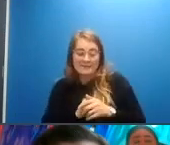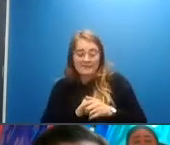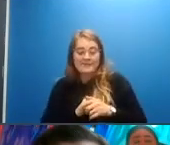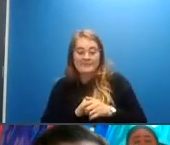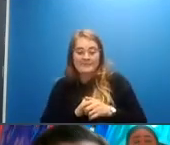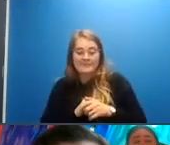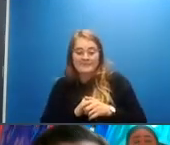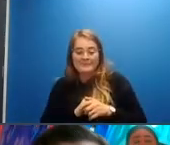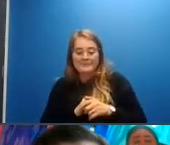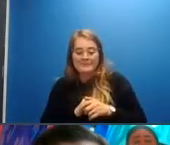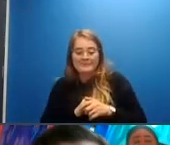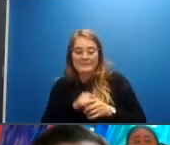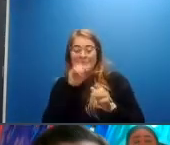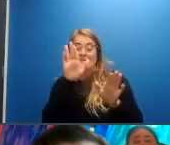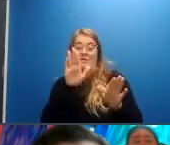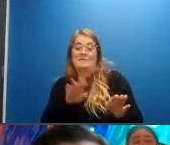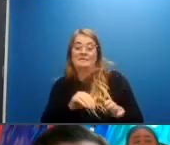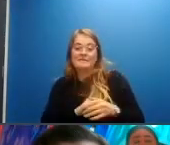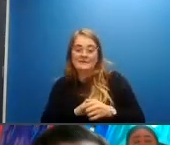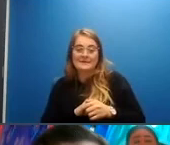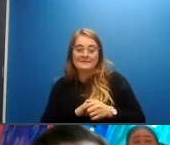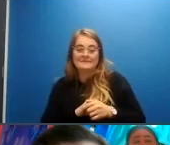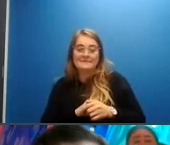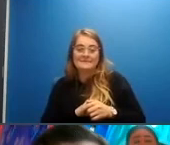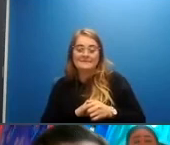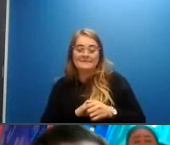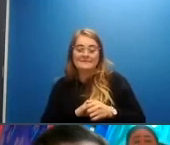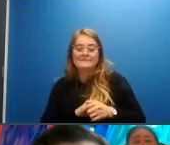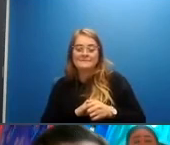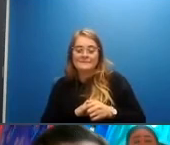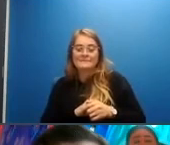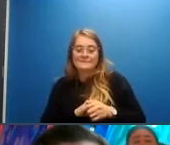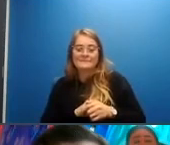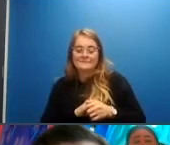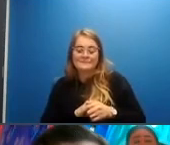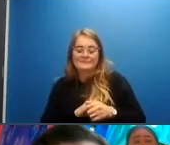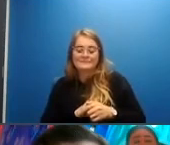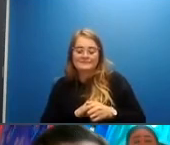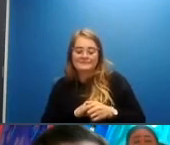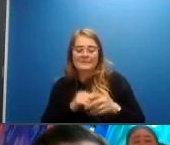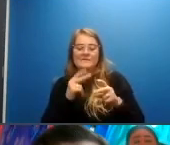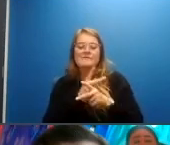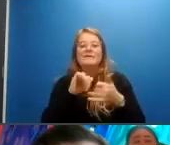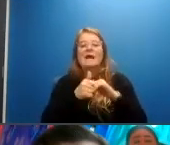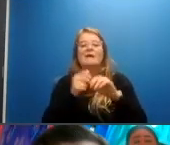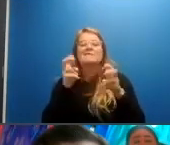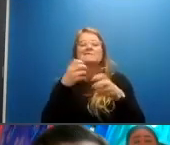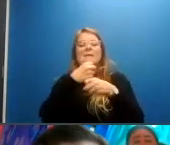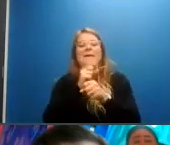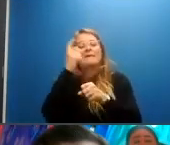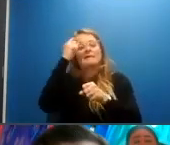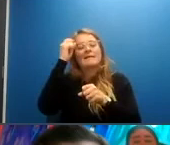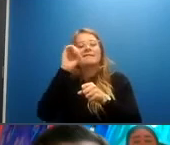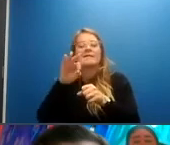so awesome. I mean, specifically making sense of pain and having an Indigenous lens